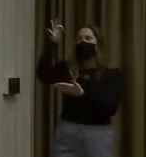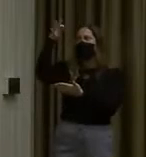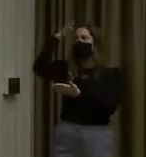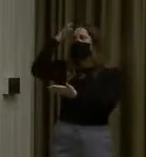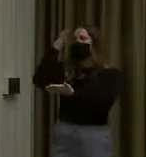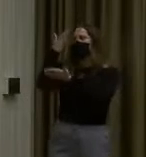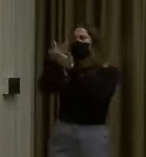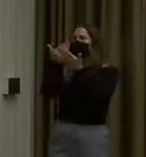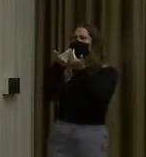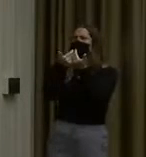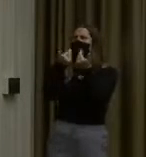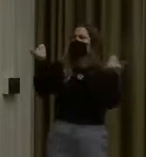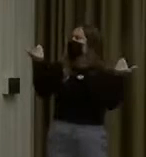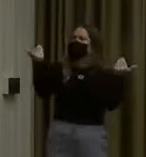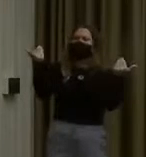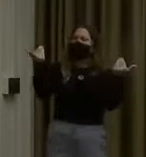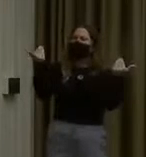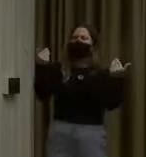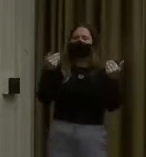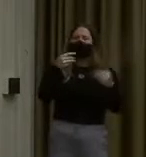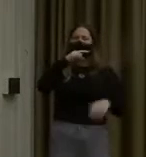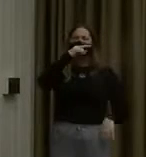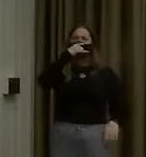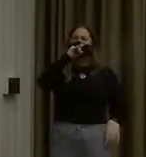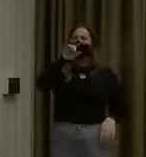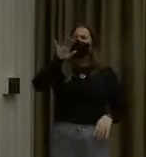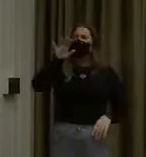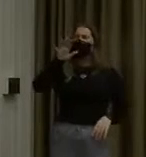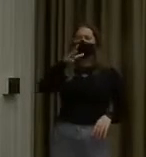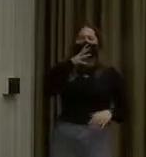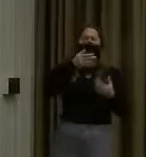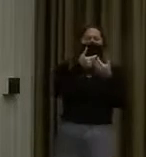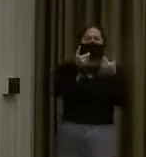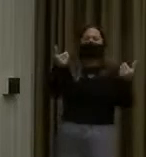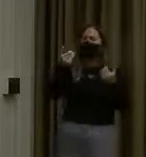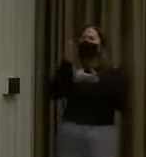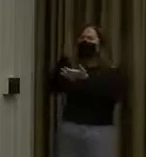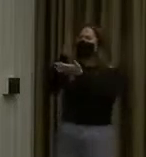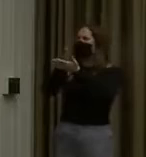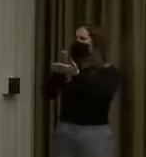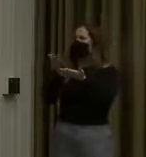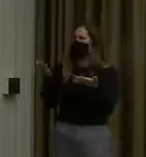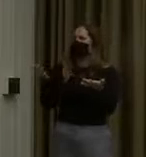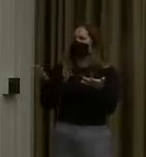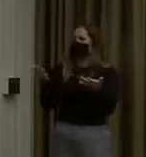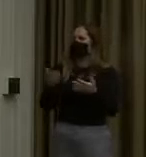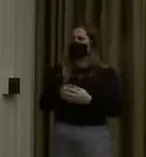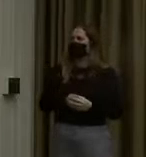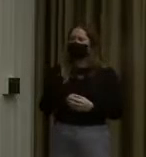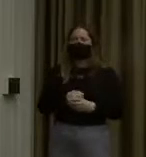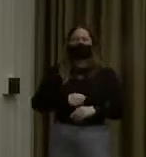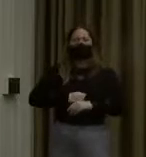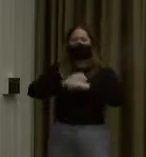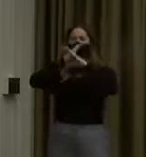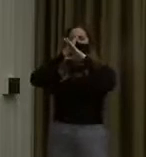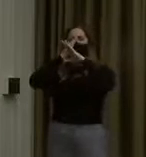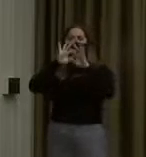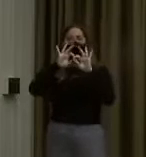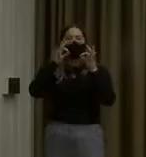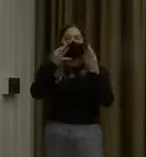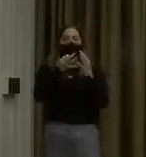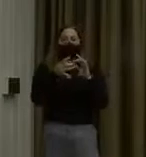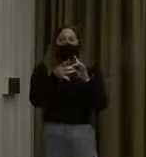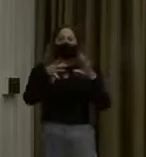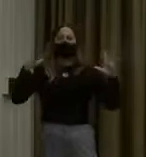the separation of children from their mothers, to stop to really, prevent the breakup of these